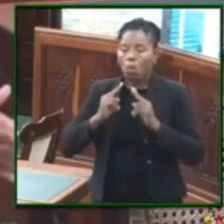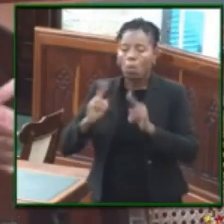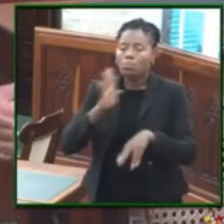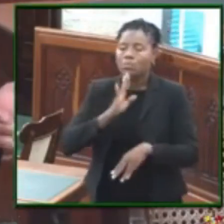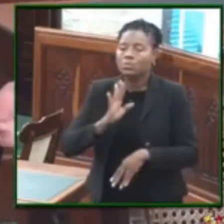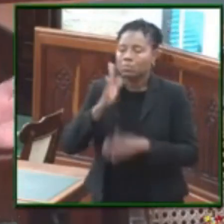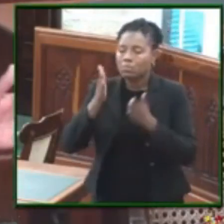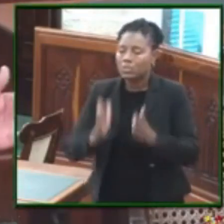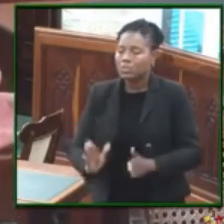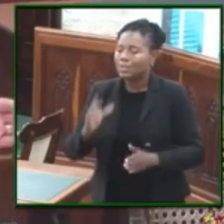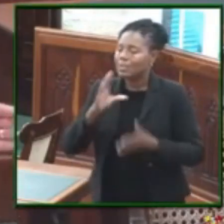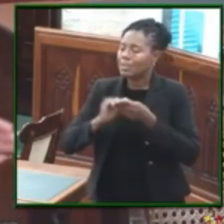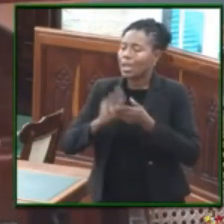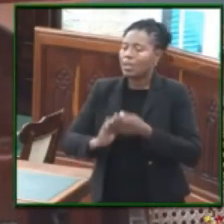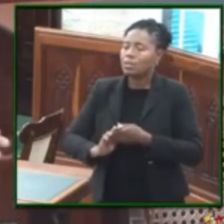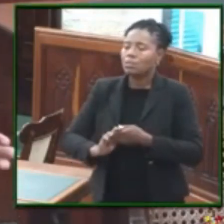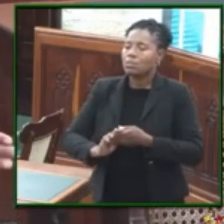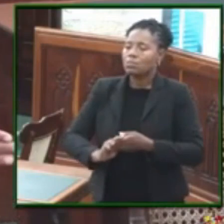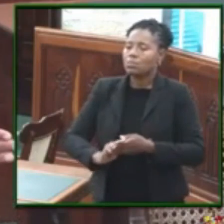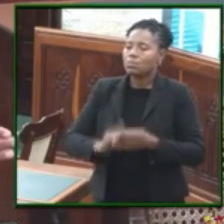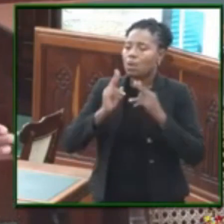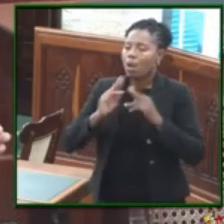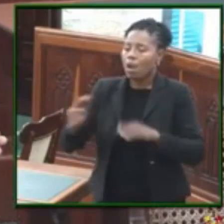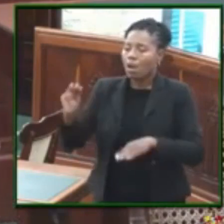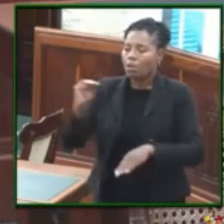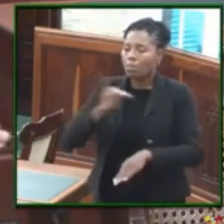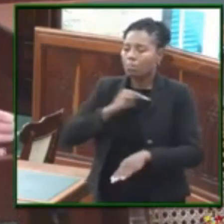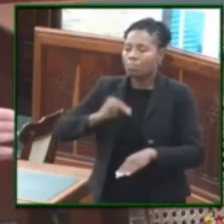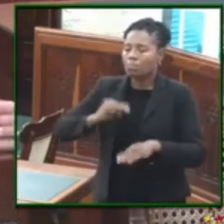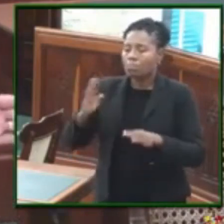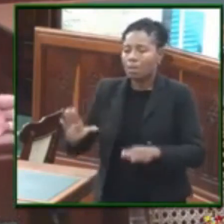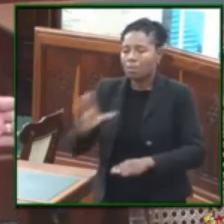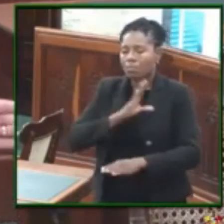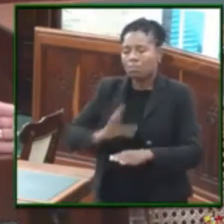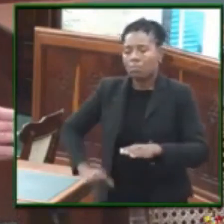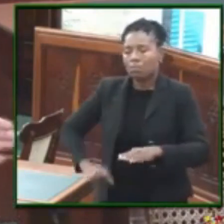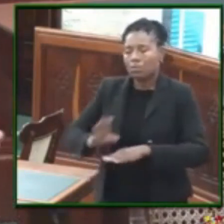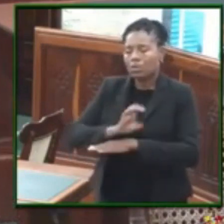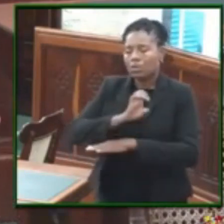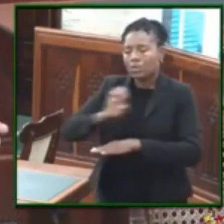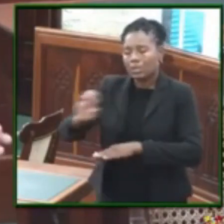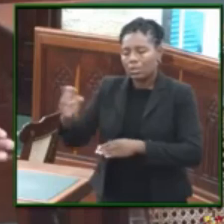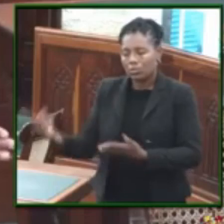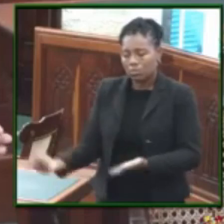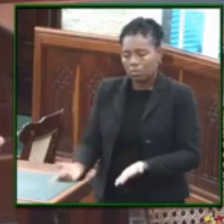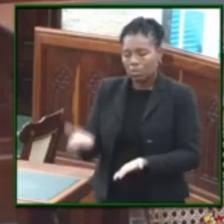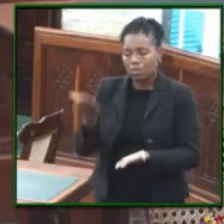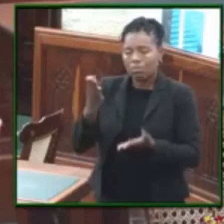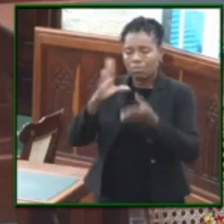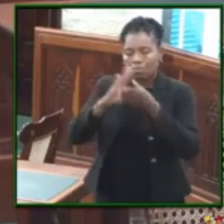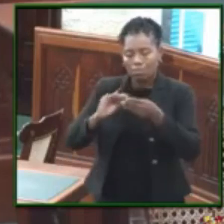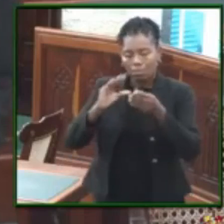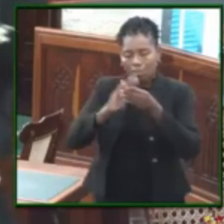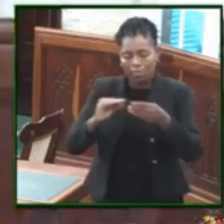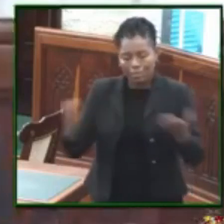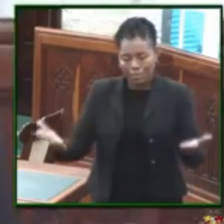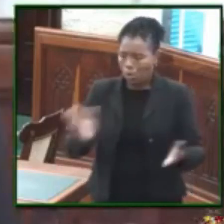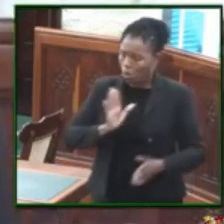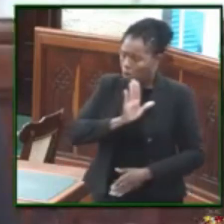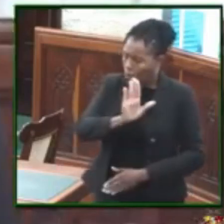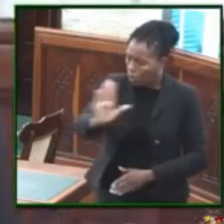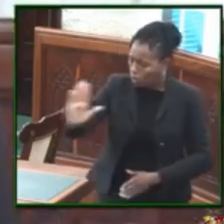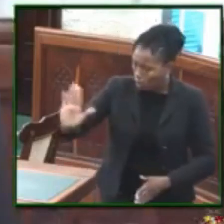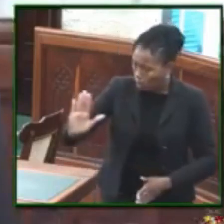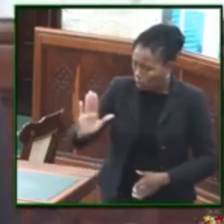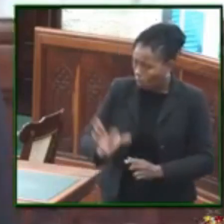says, the Honorable Member for Christchurch East, you may address me. Your primary duty, honorable